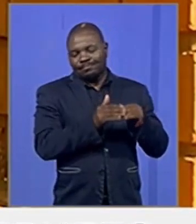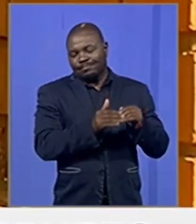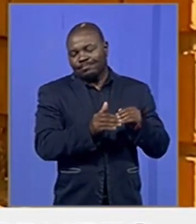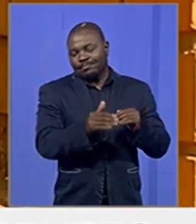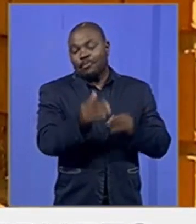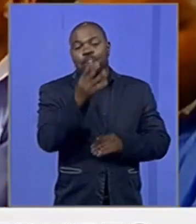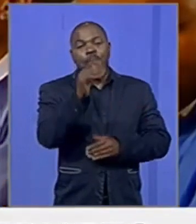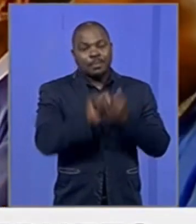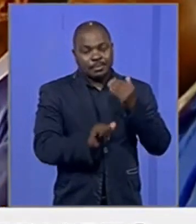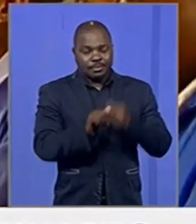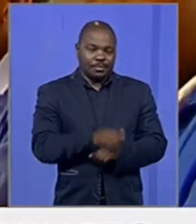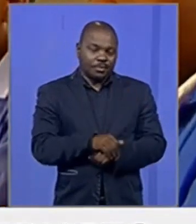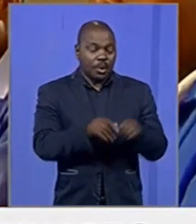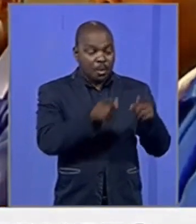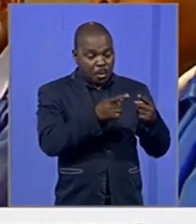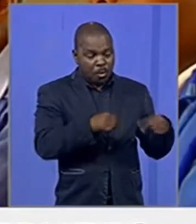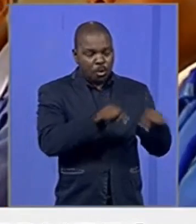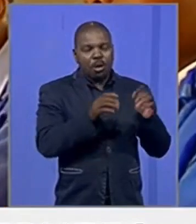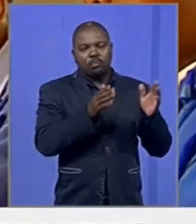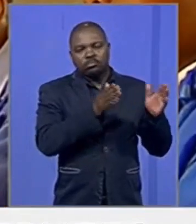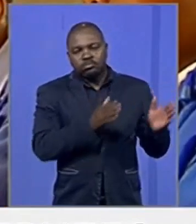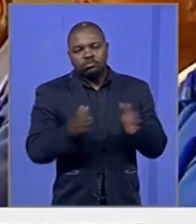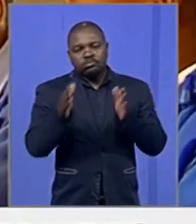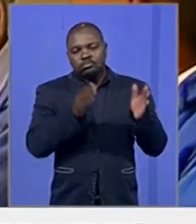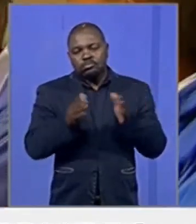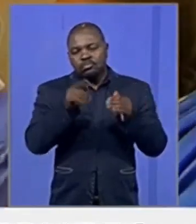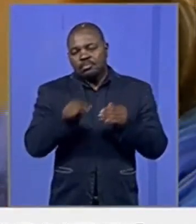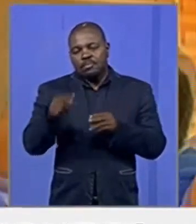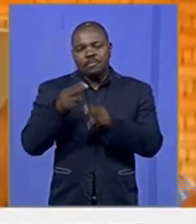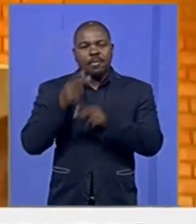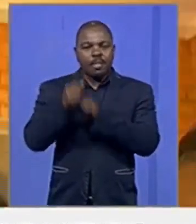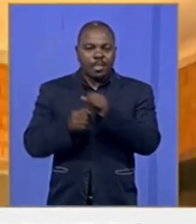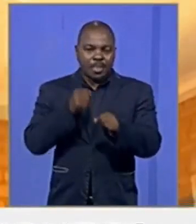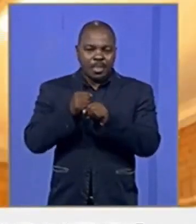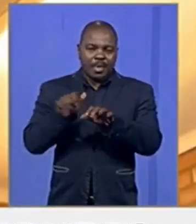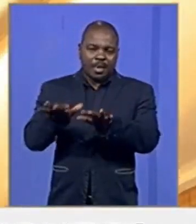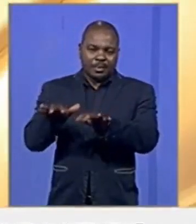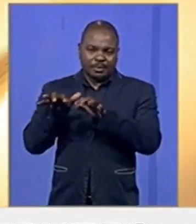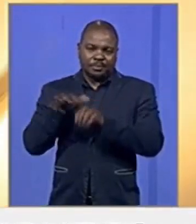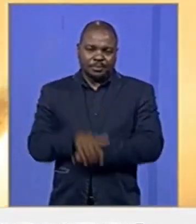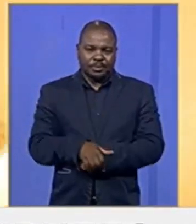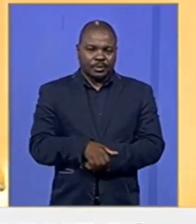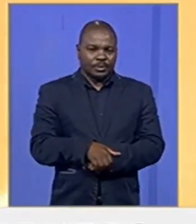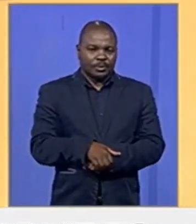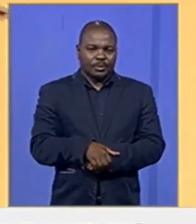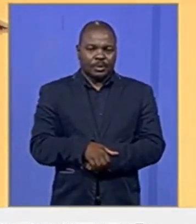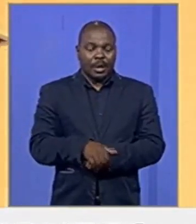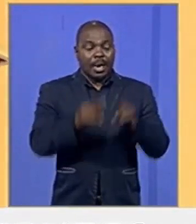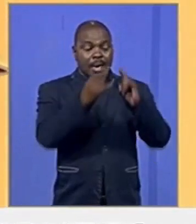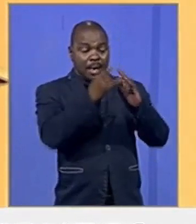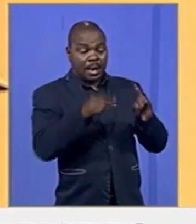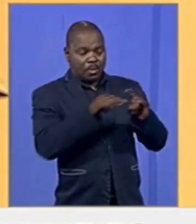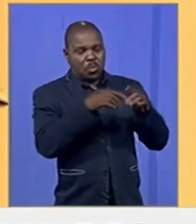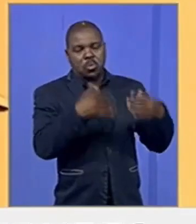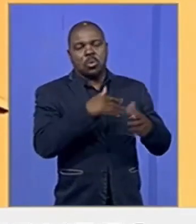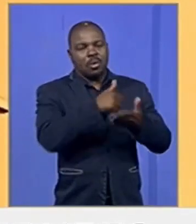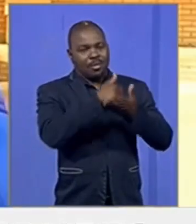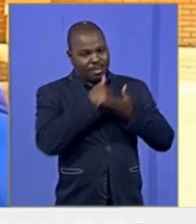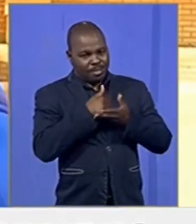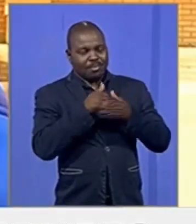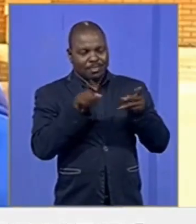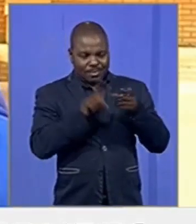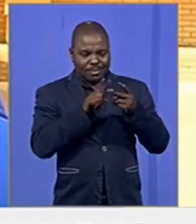tse 4 bone ba ipakanyetsa ditlhatlhobo tsa bofelo tsa ngwaga. Kempo ya rena e re thušitše kudu ebile e sa